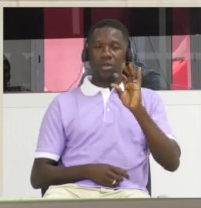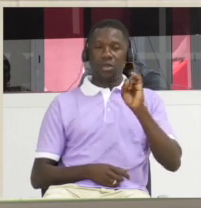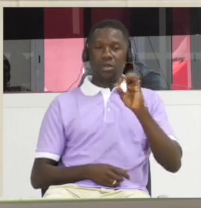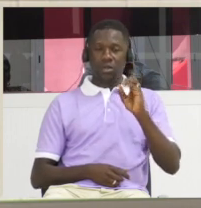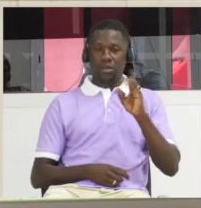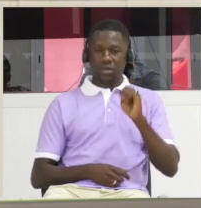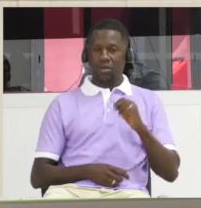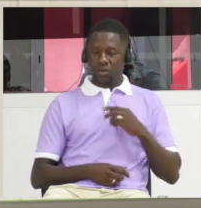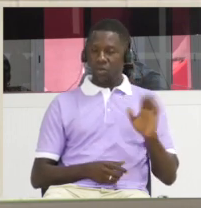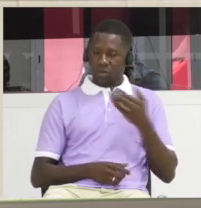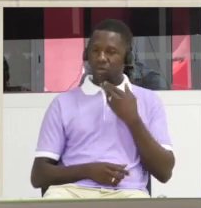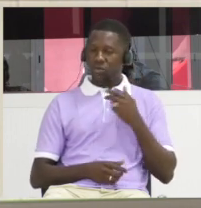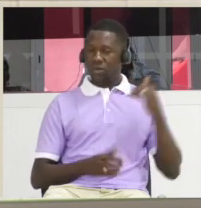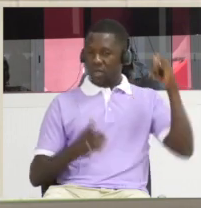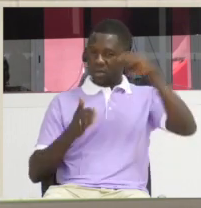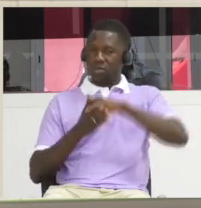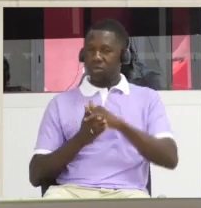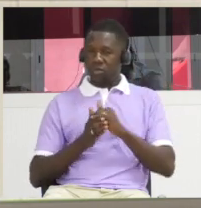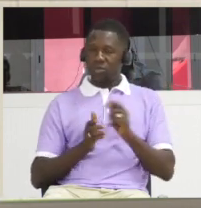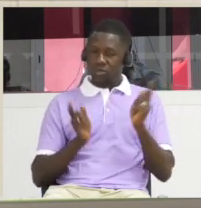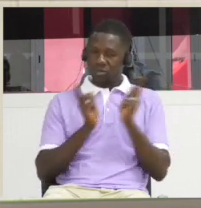the president. And